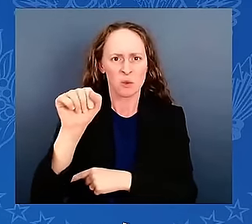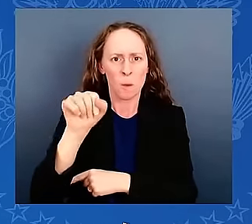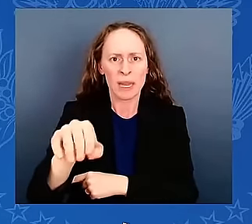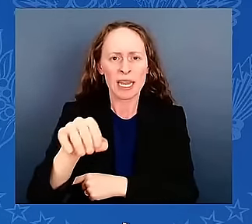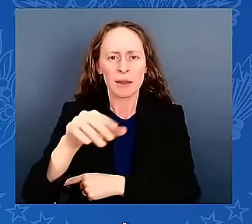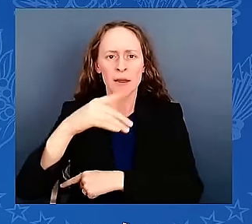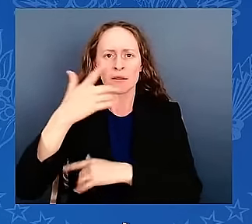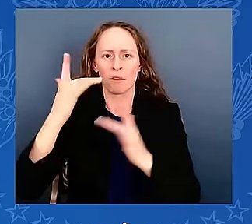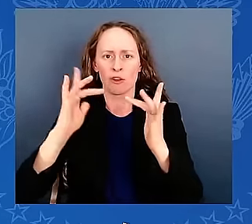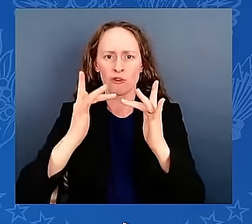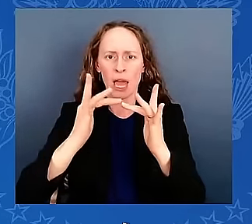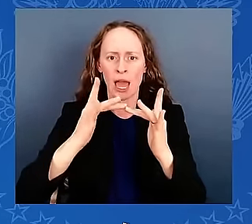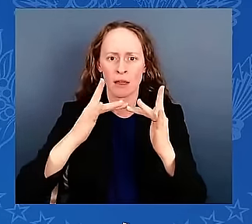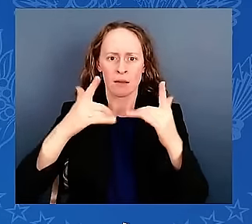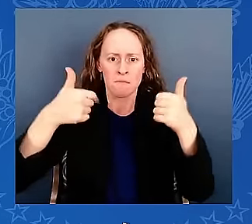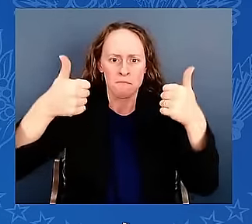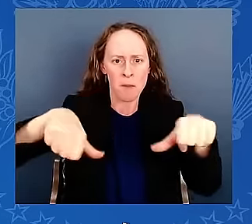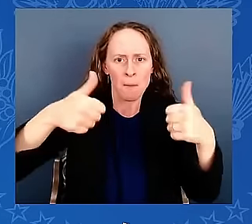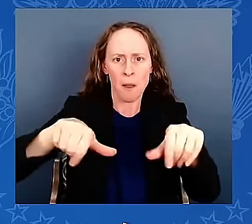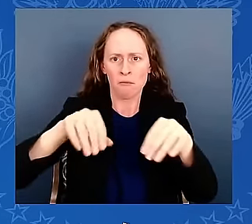Project